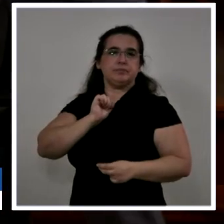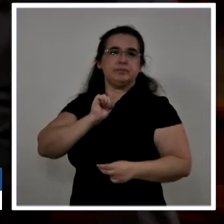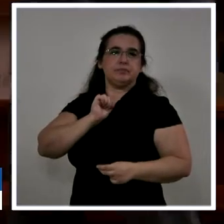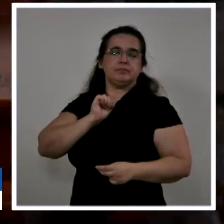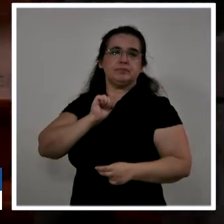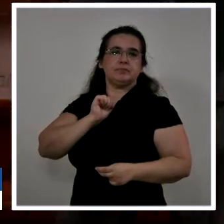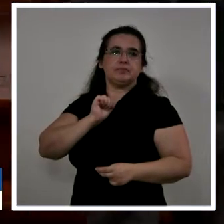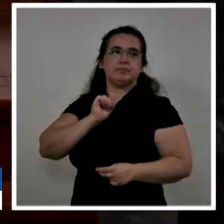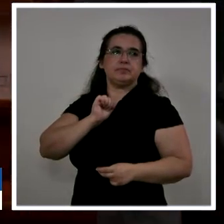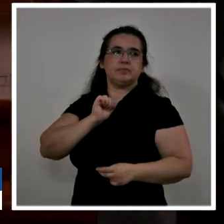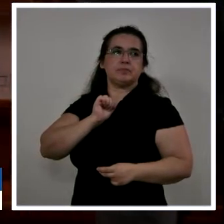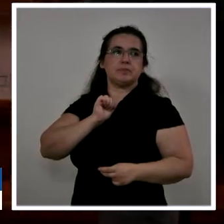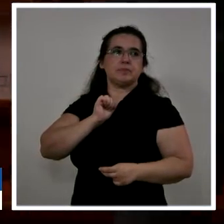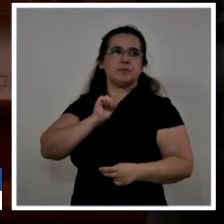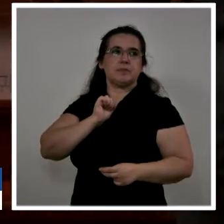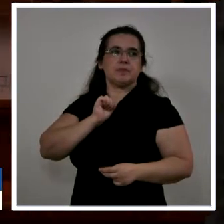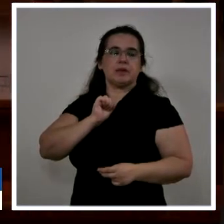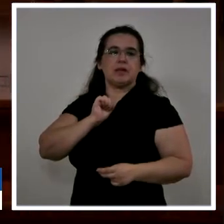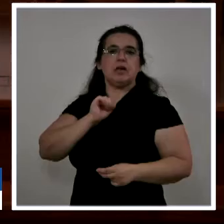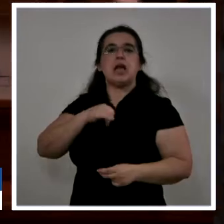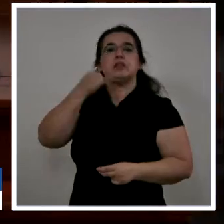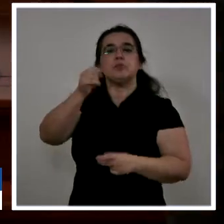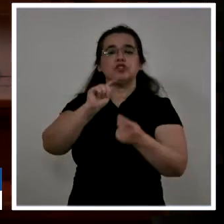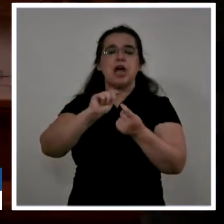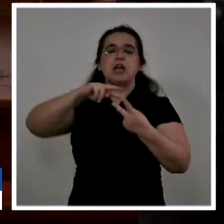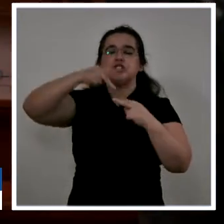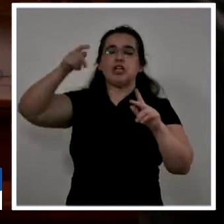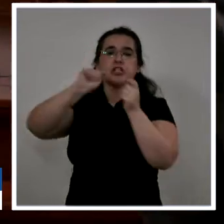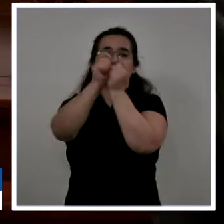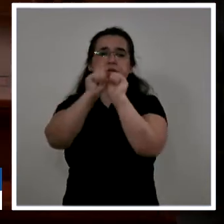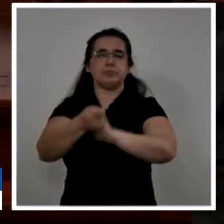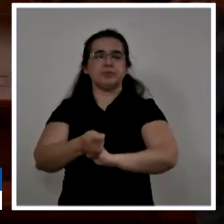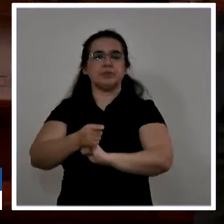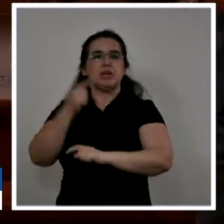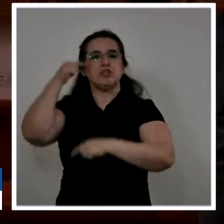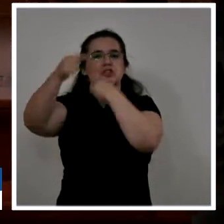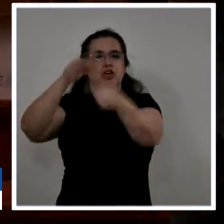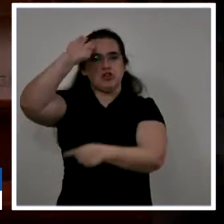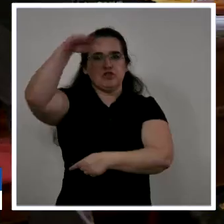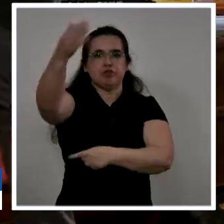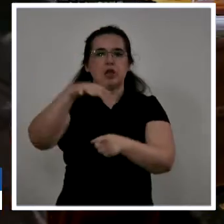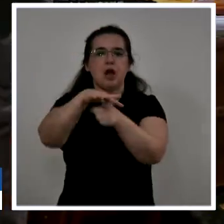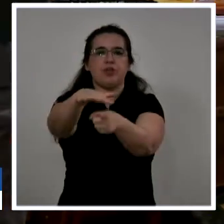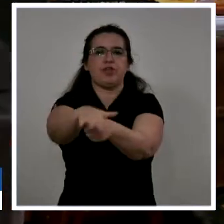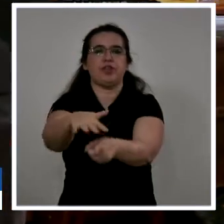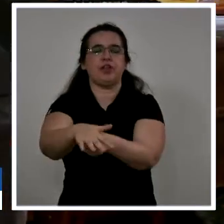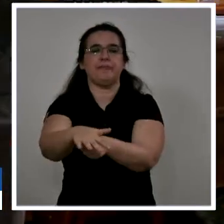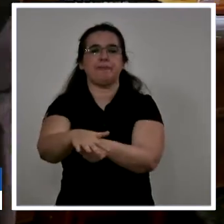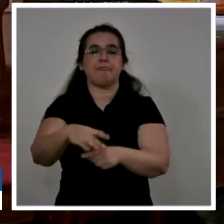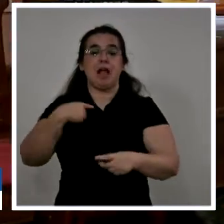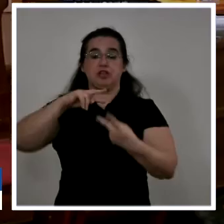passed through generations. E depois essas mudanças genéticas podem ser passadas às próximas gerações. And my genetics,